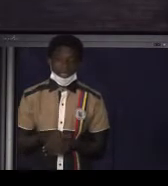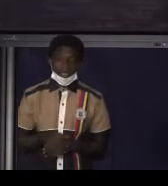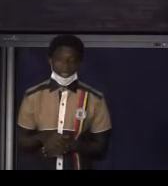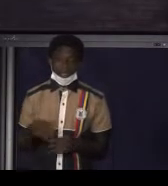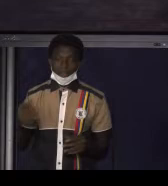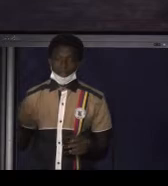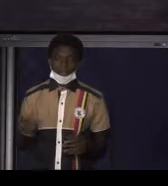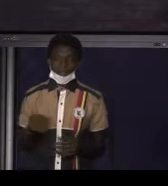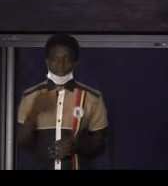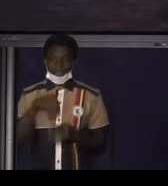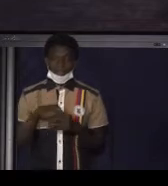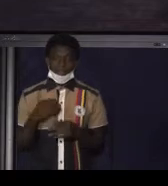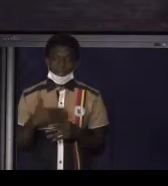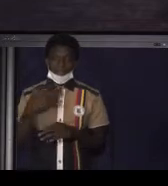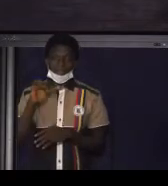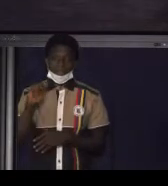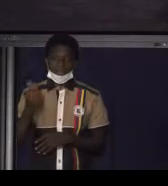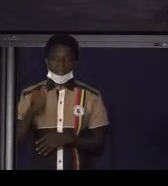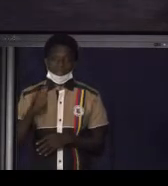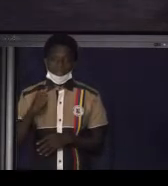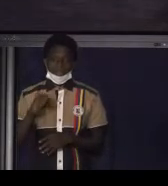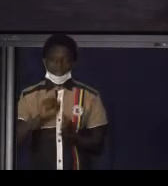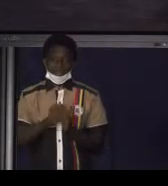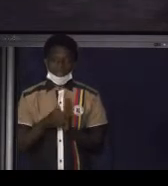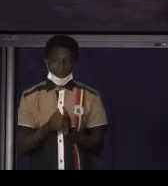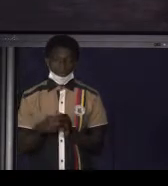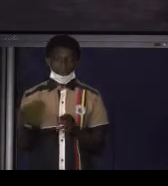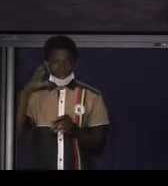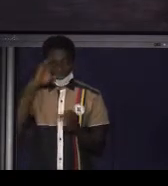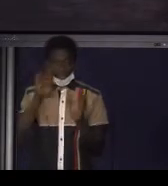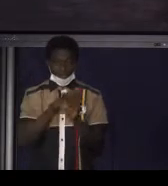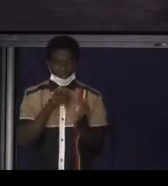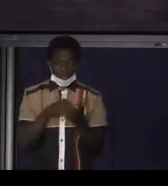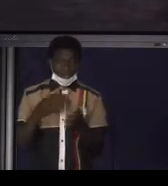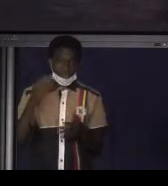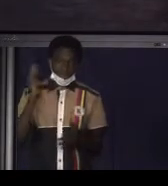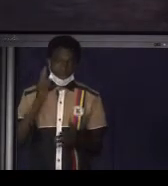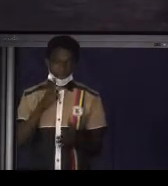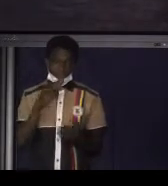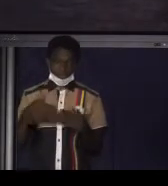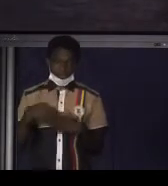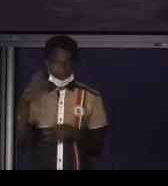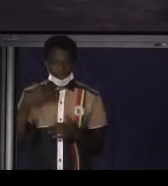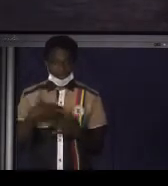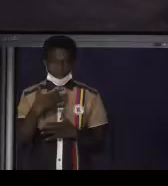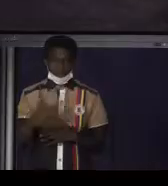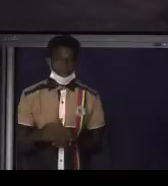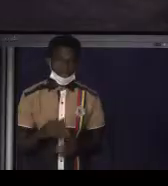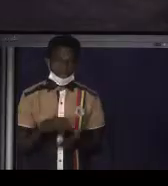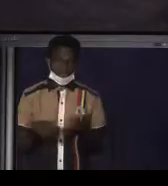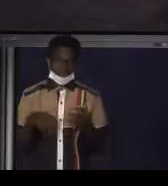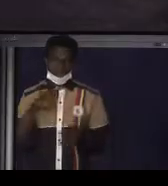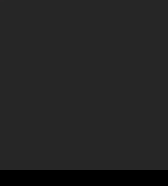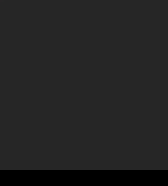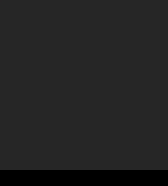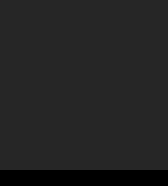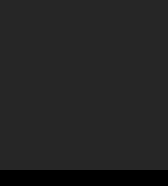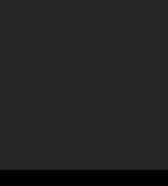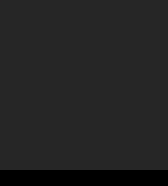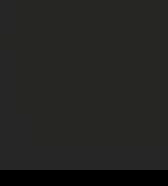and furious. In the next 10 seconds, capture this assignment, and I will be back for the next segment. Well done.